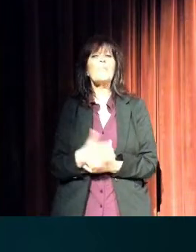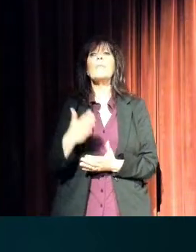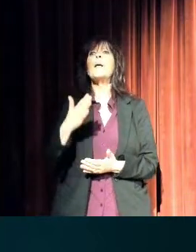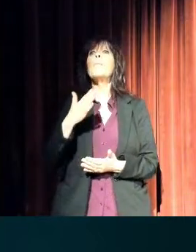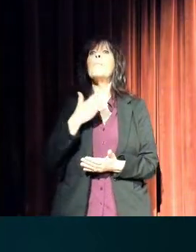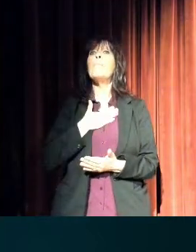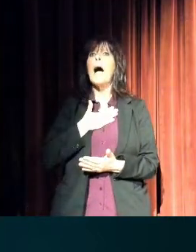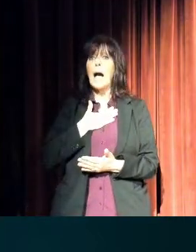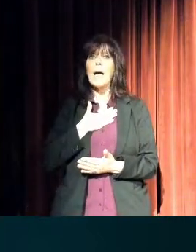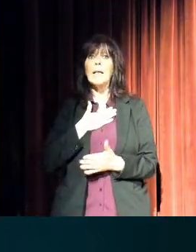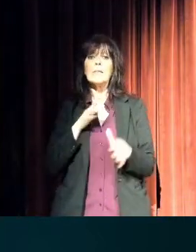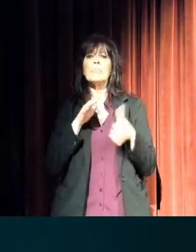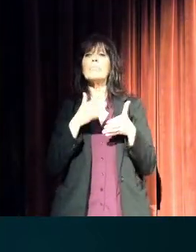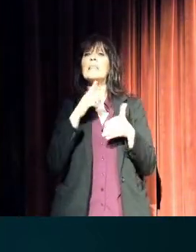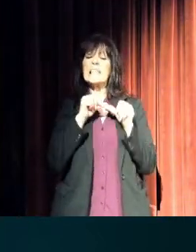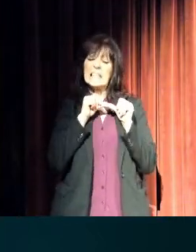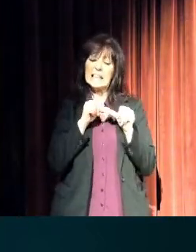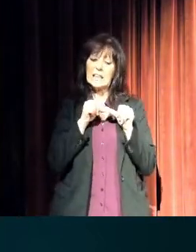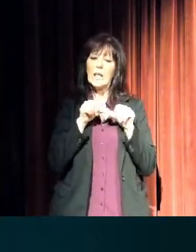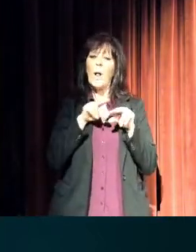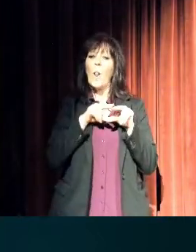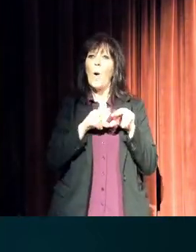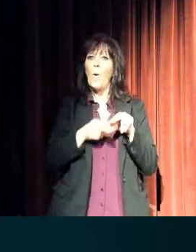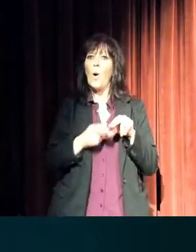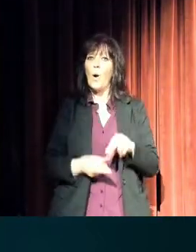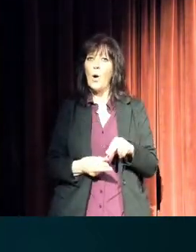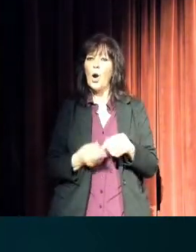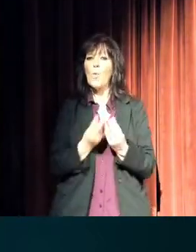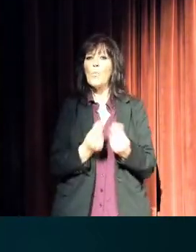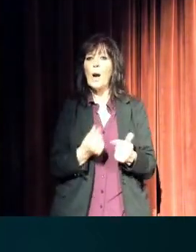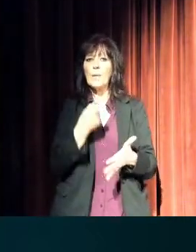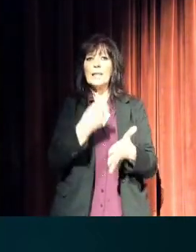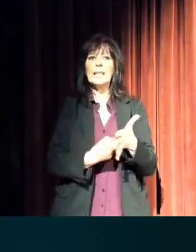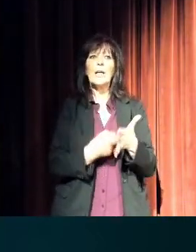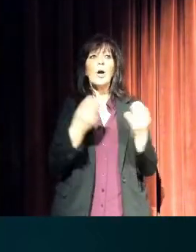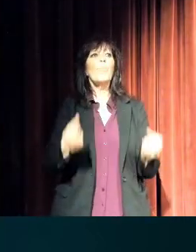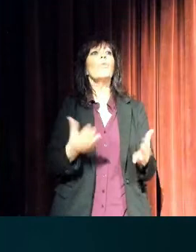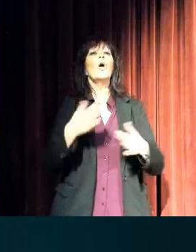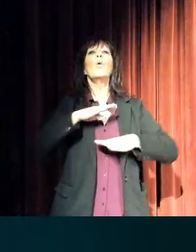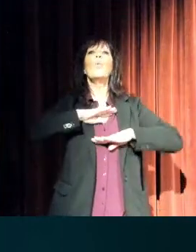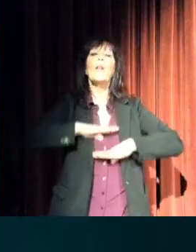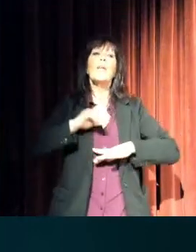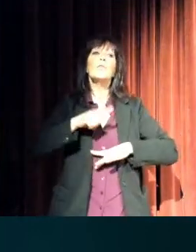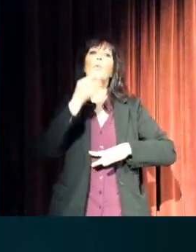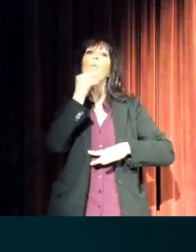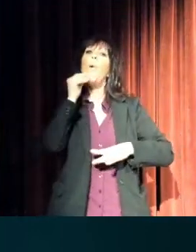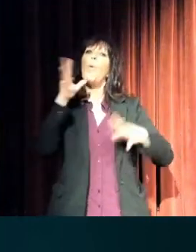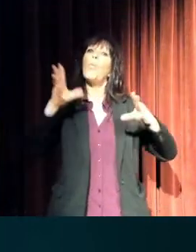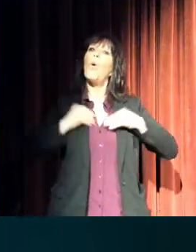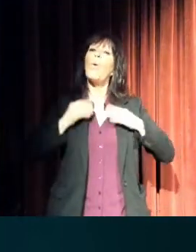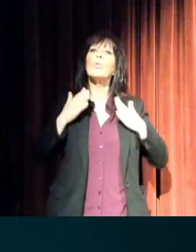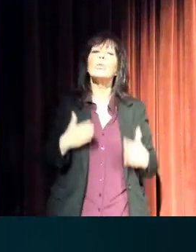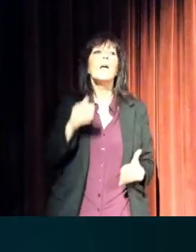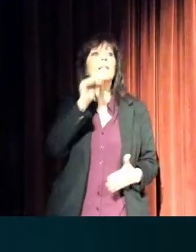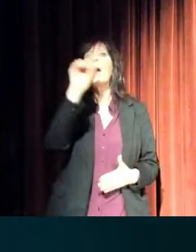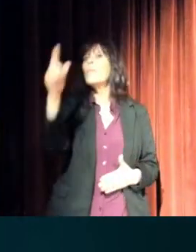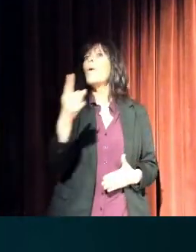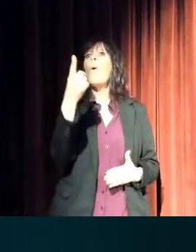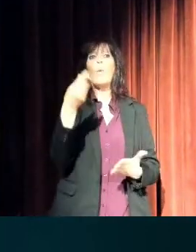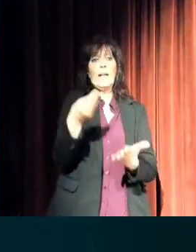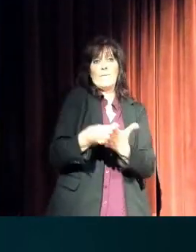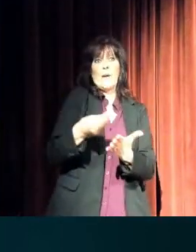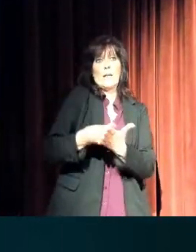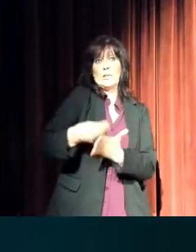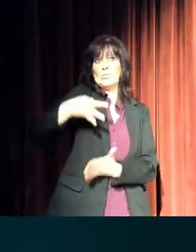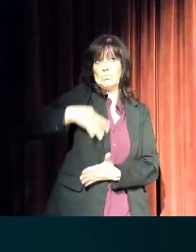My administration has consistently lowered the property tax rate, providing tangible relief to homeowners. That is not the only financial